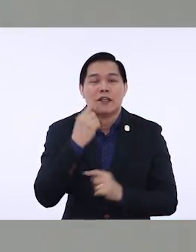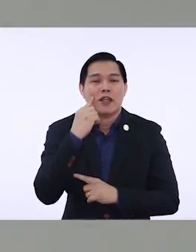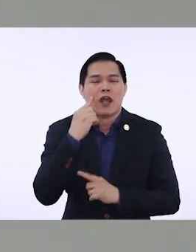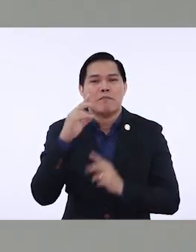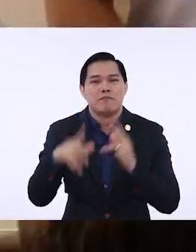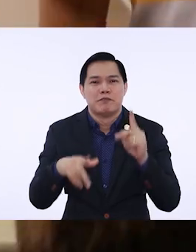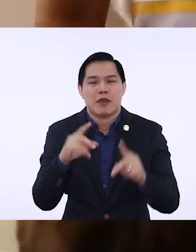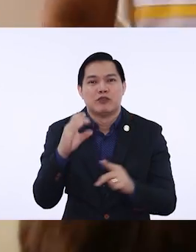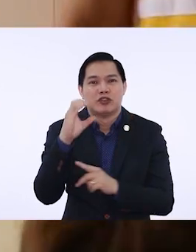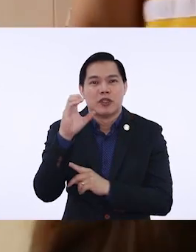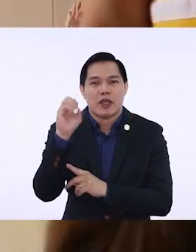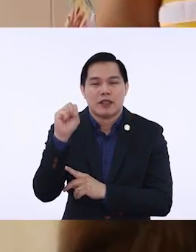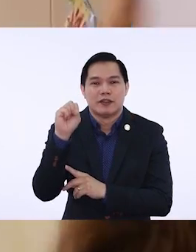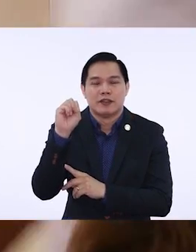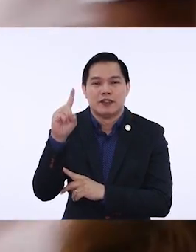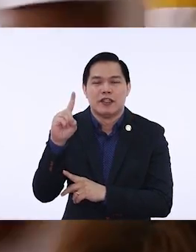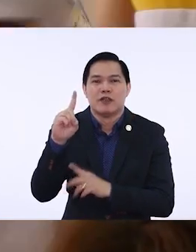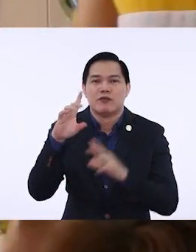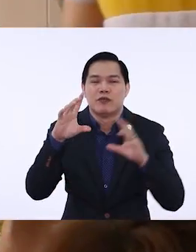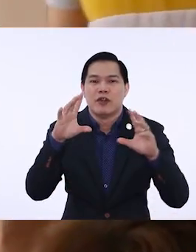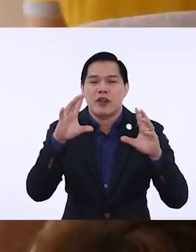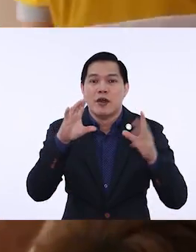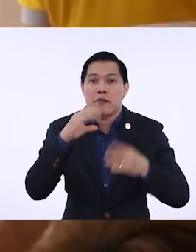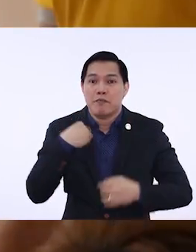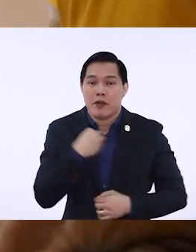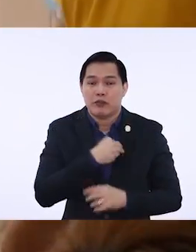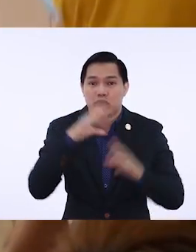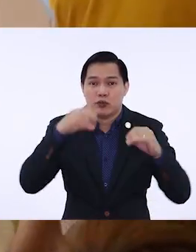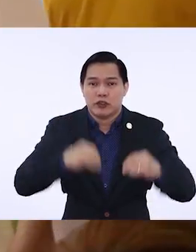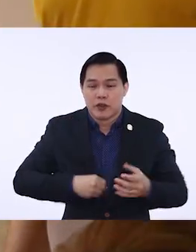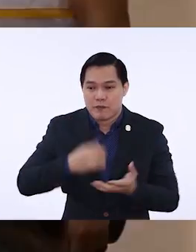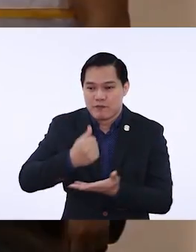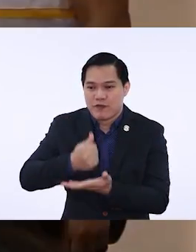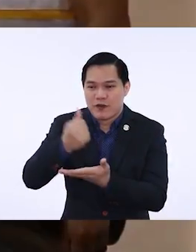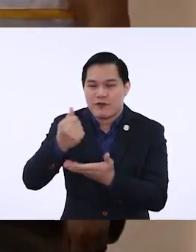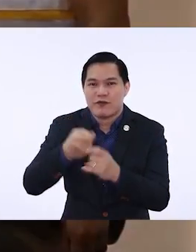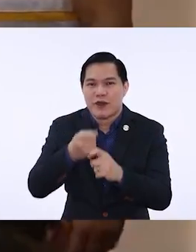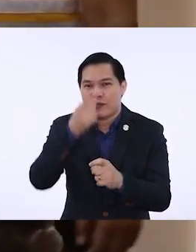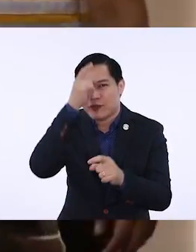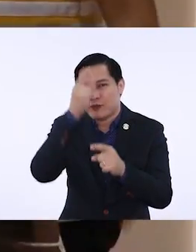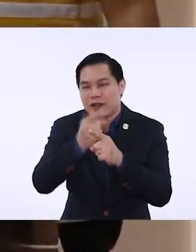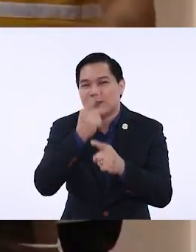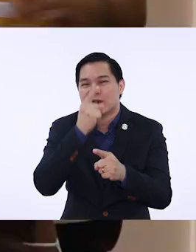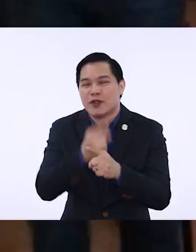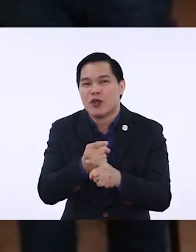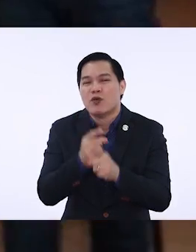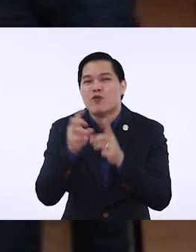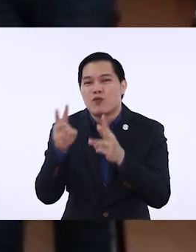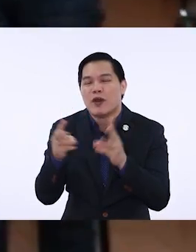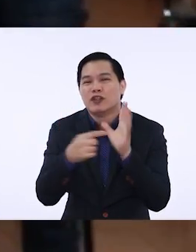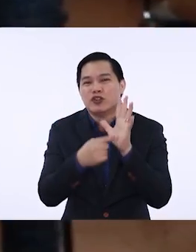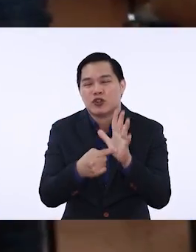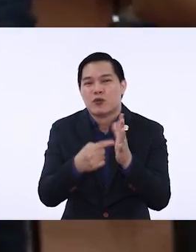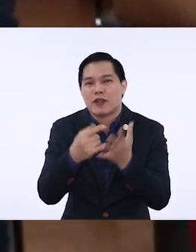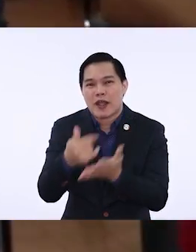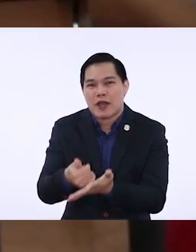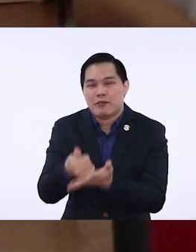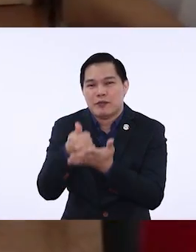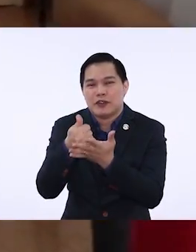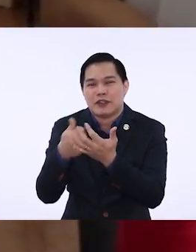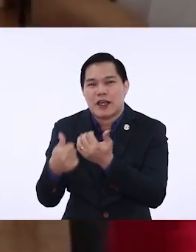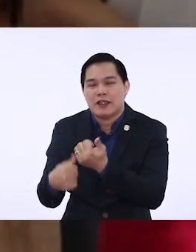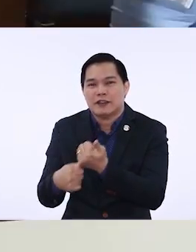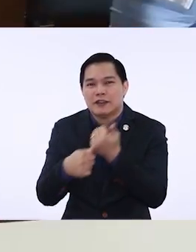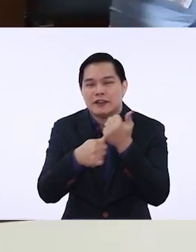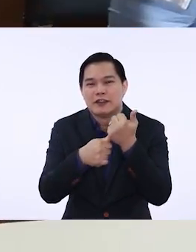people or CSD members received goodwill bags from brethren of the said district as a way of showing help and assistance for